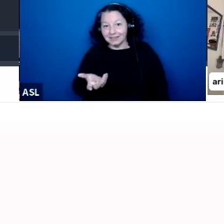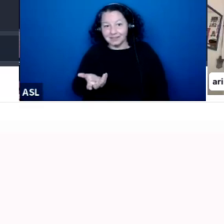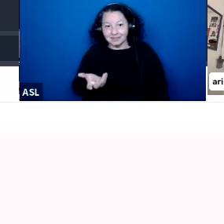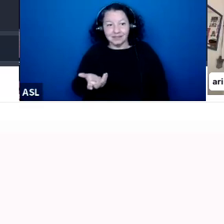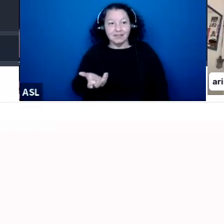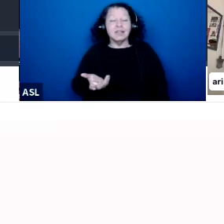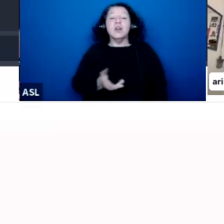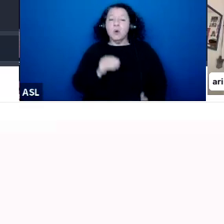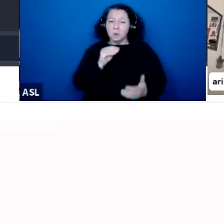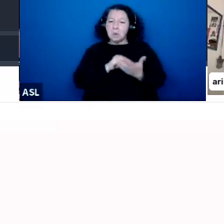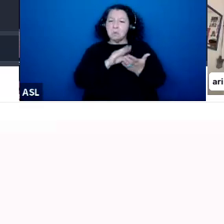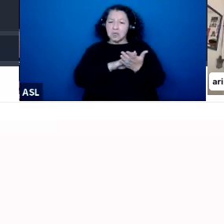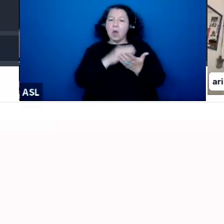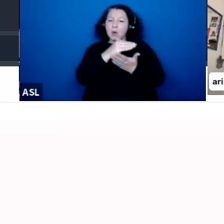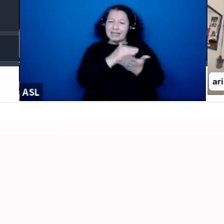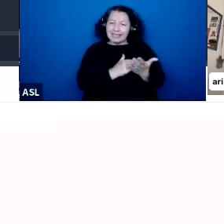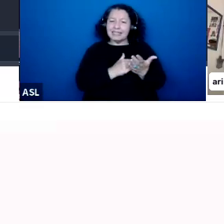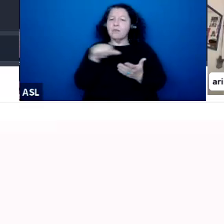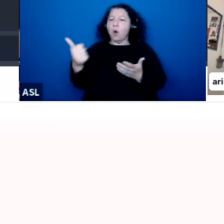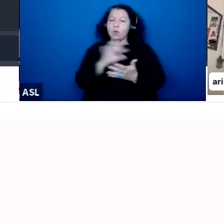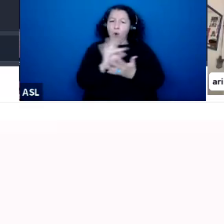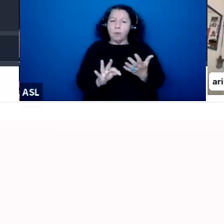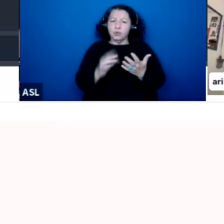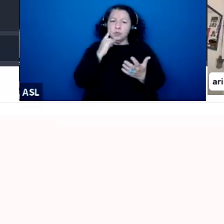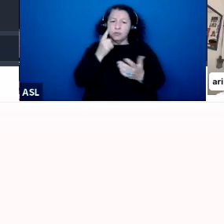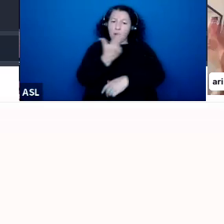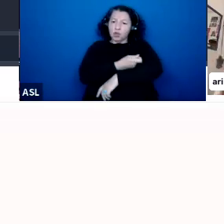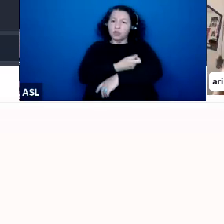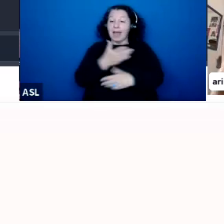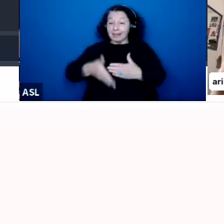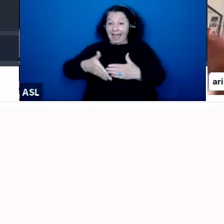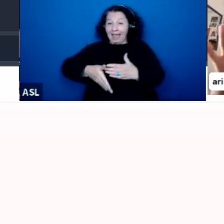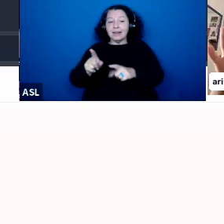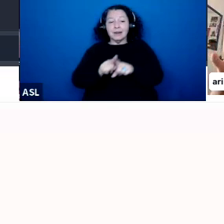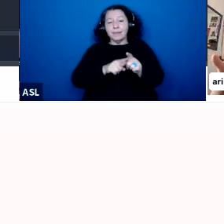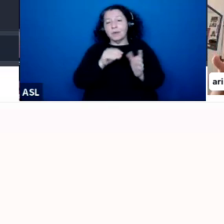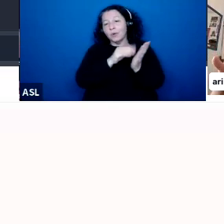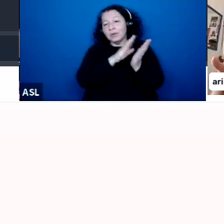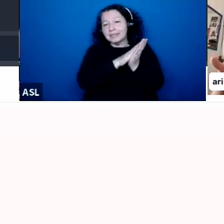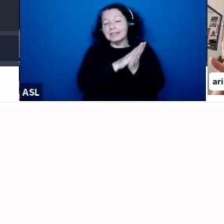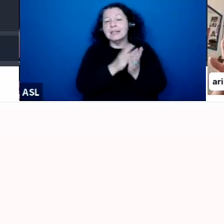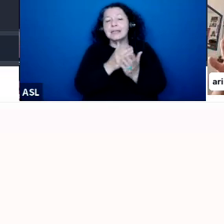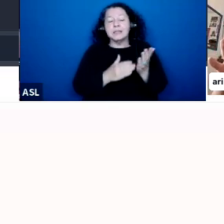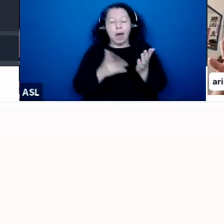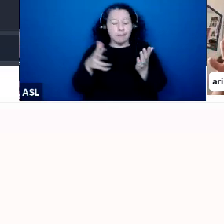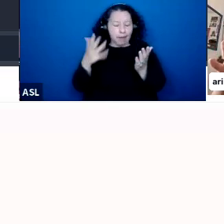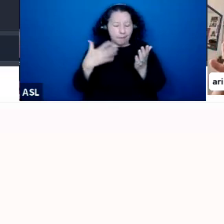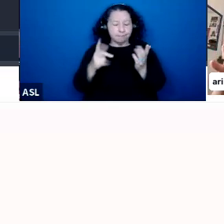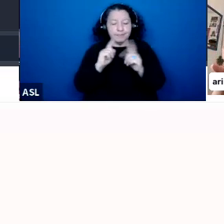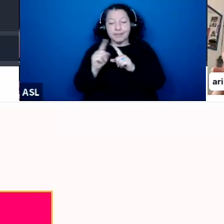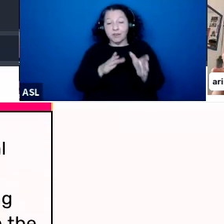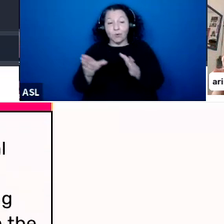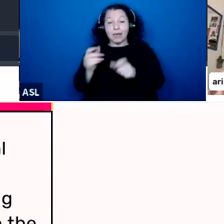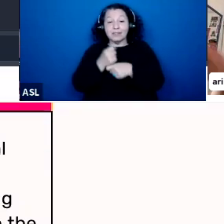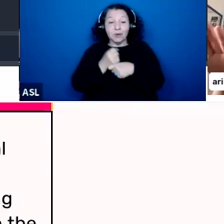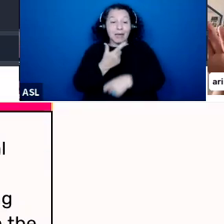so we do list some alternatives to the injections, and at the end, we also list